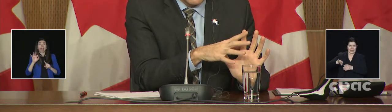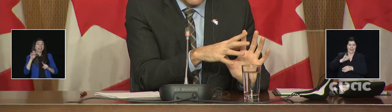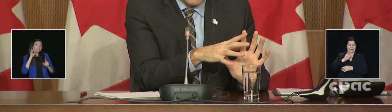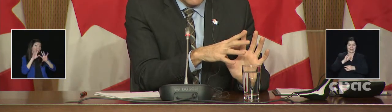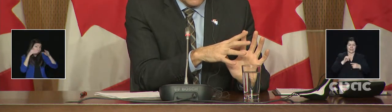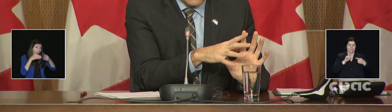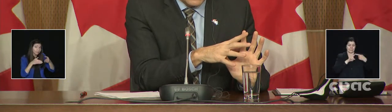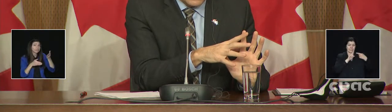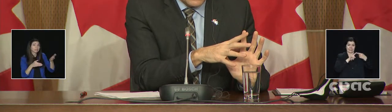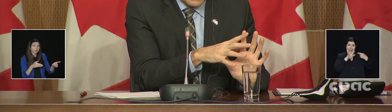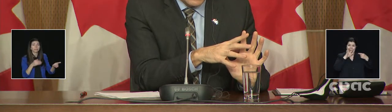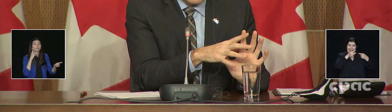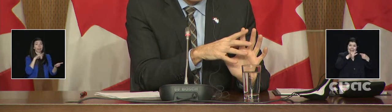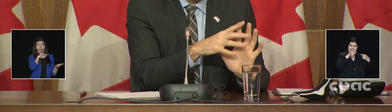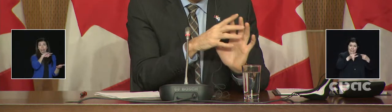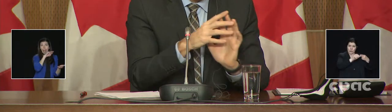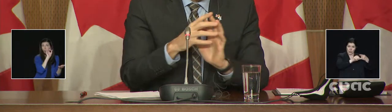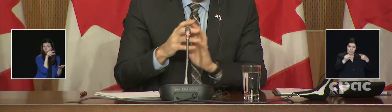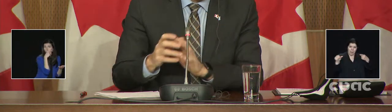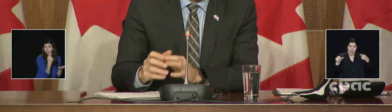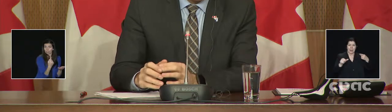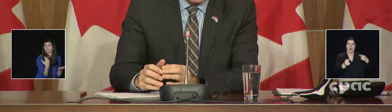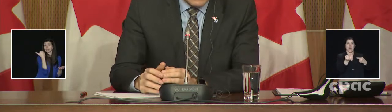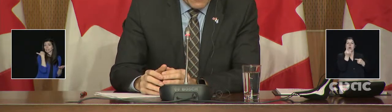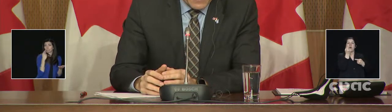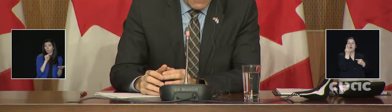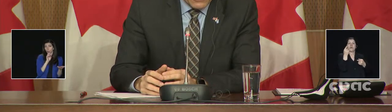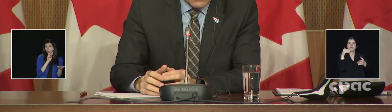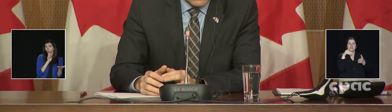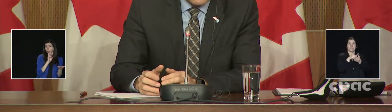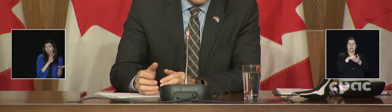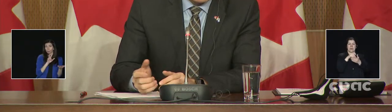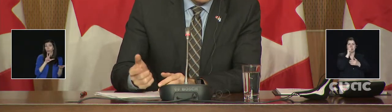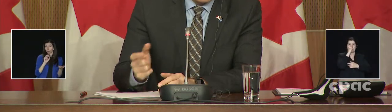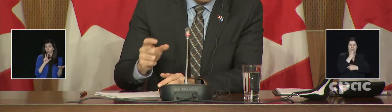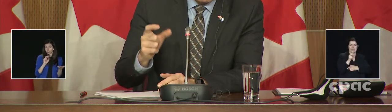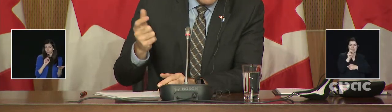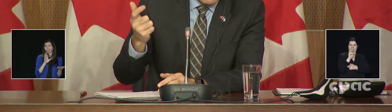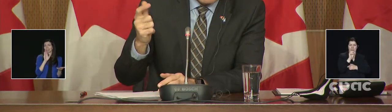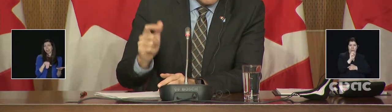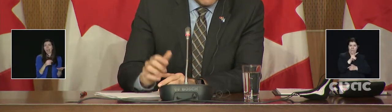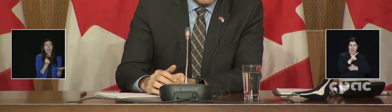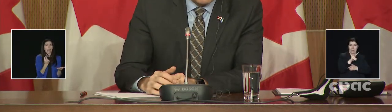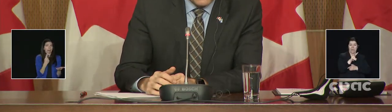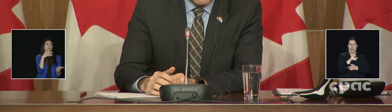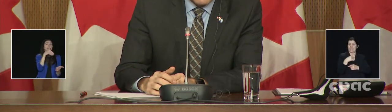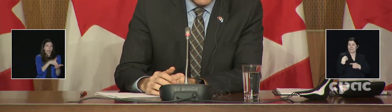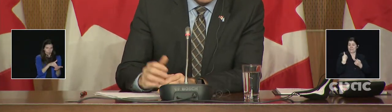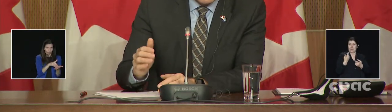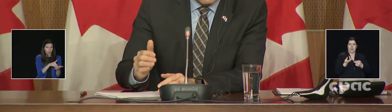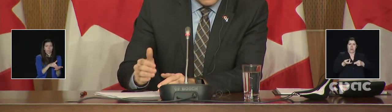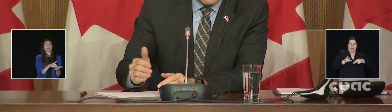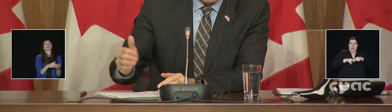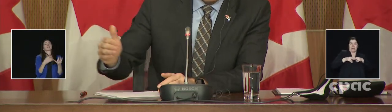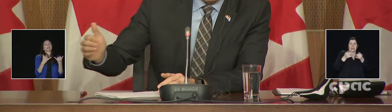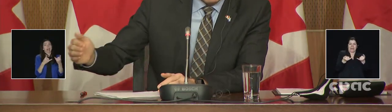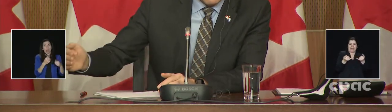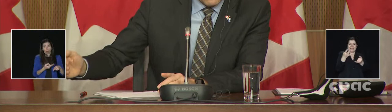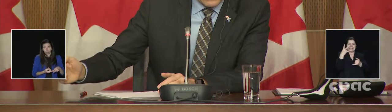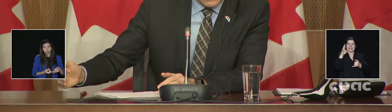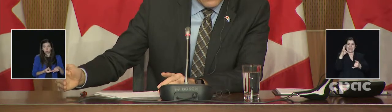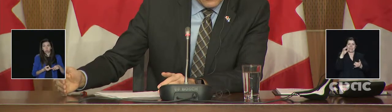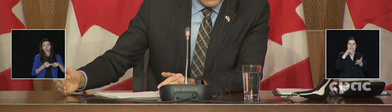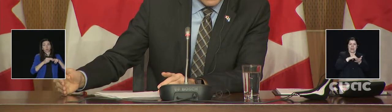11,000 on November 30th. We're now at 7,000, so it's an increase by about 50%. We need to go